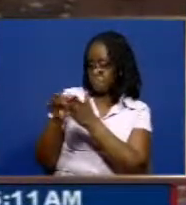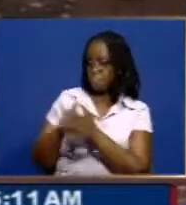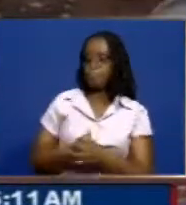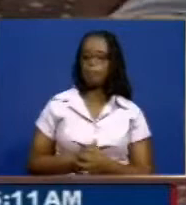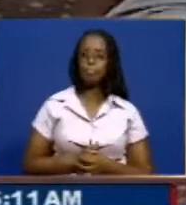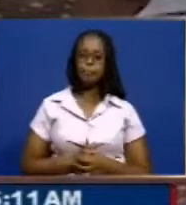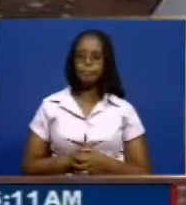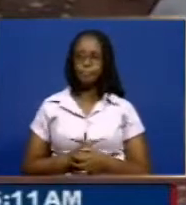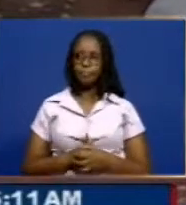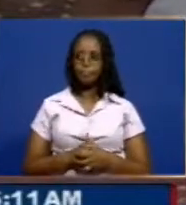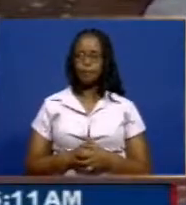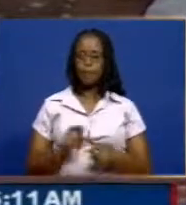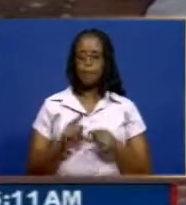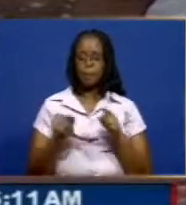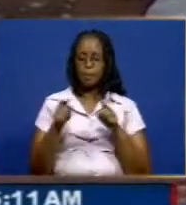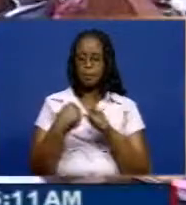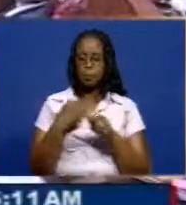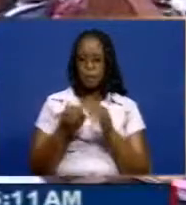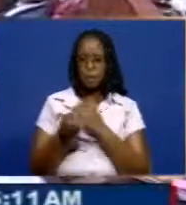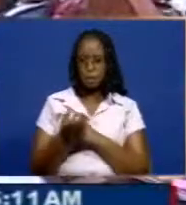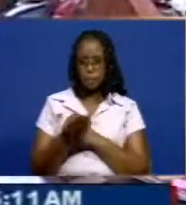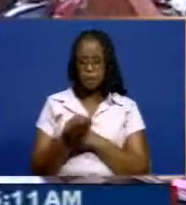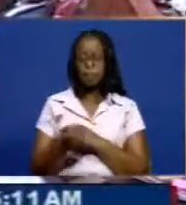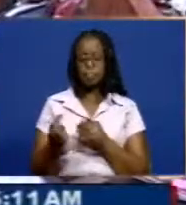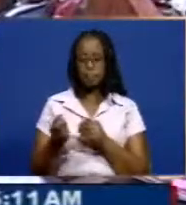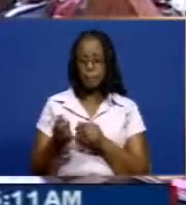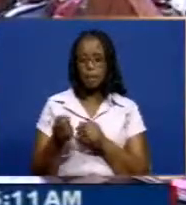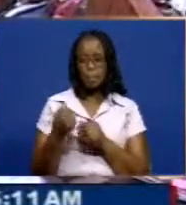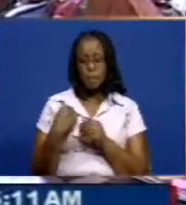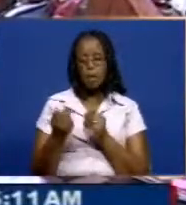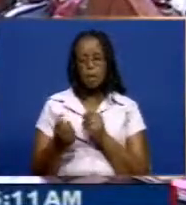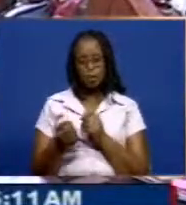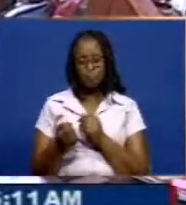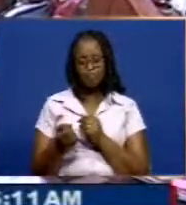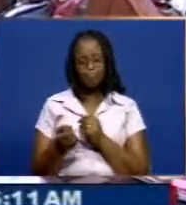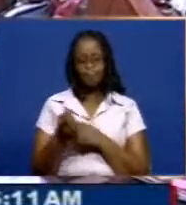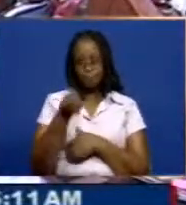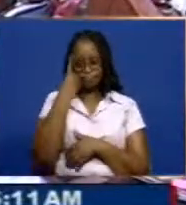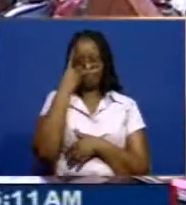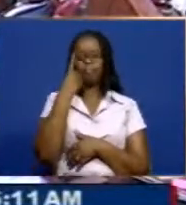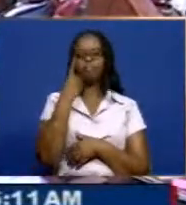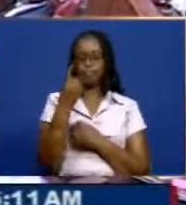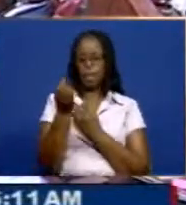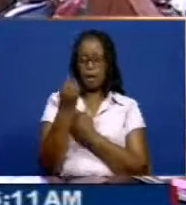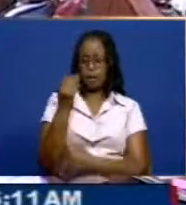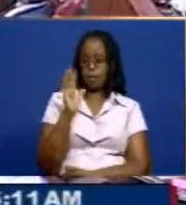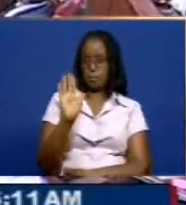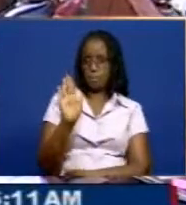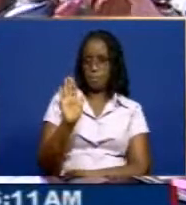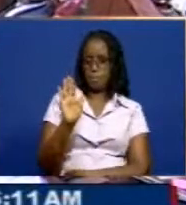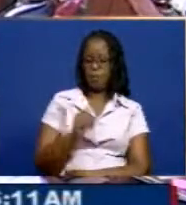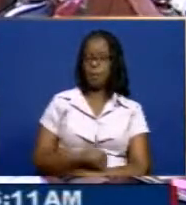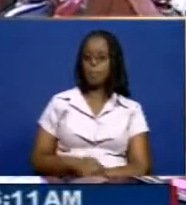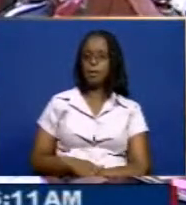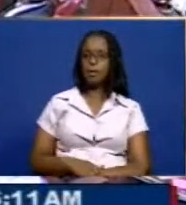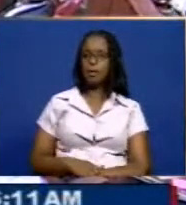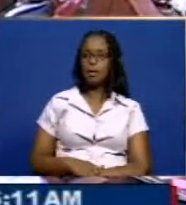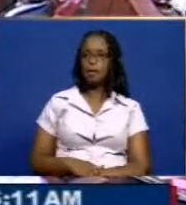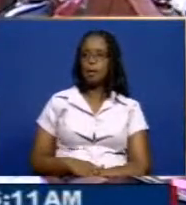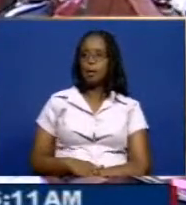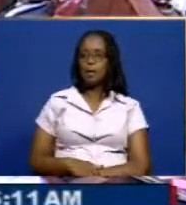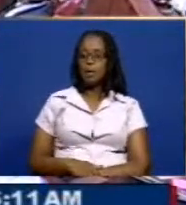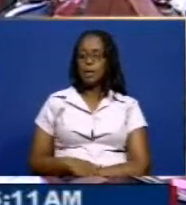put it on record, Mr. Chair, I'm very well guided by that direction from you, Chair. Just to put it on record that in respect of the